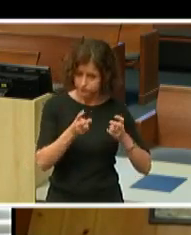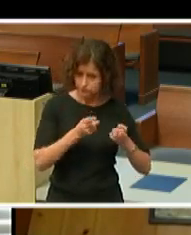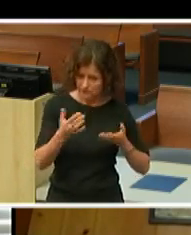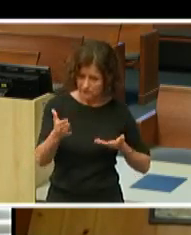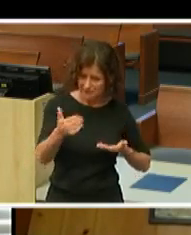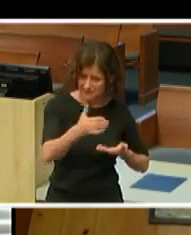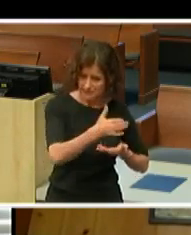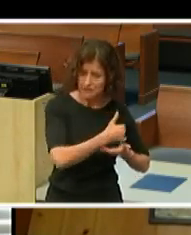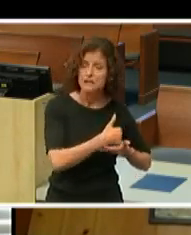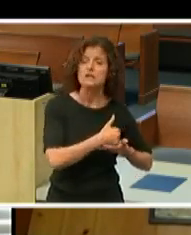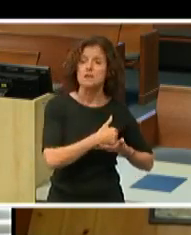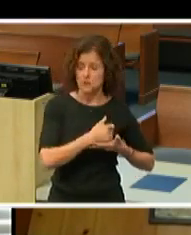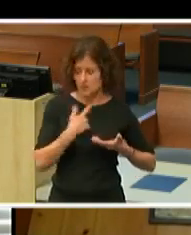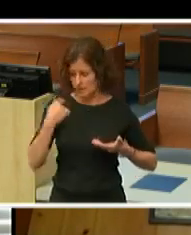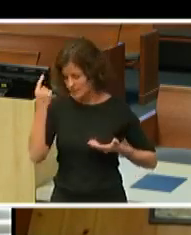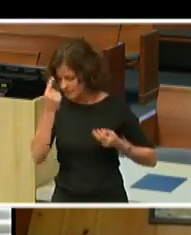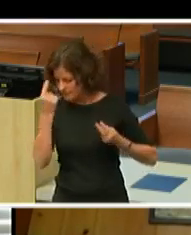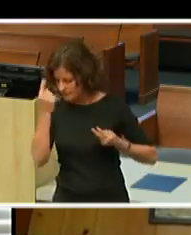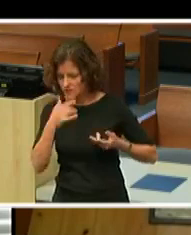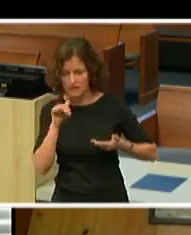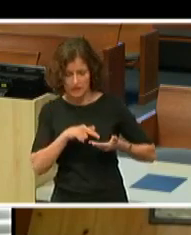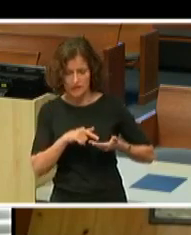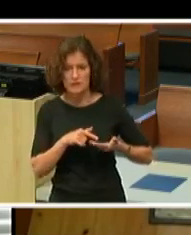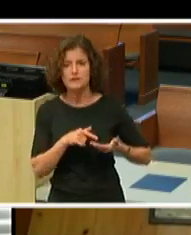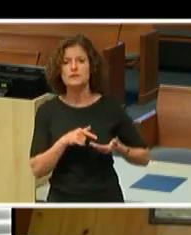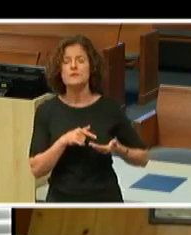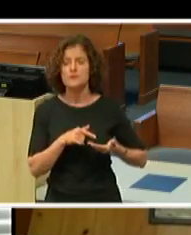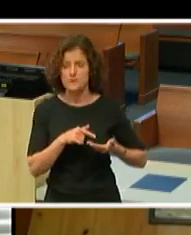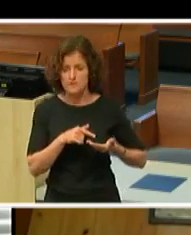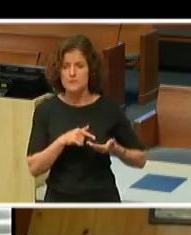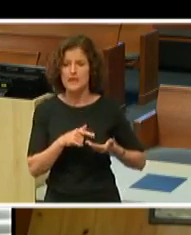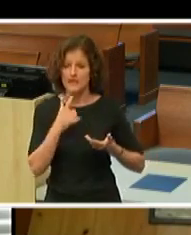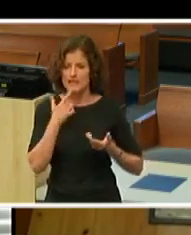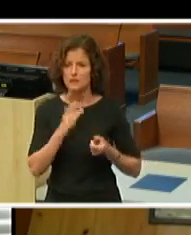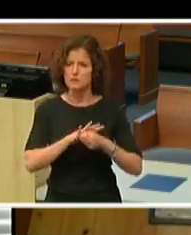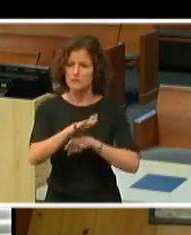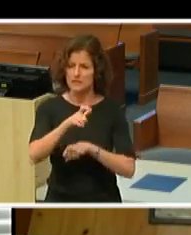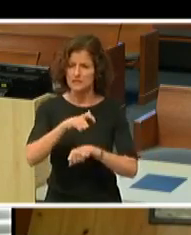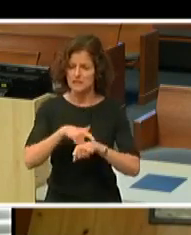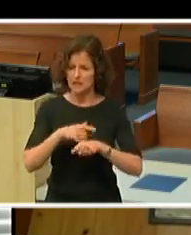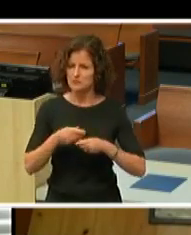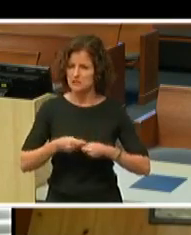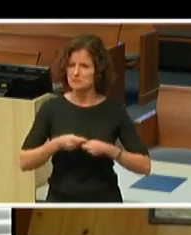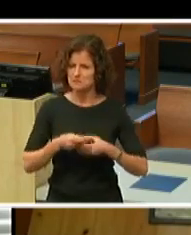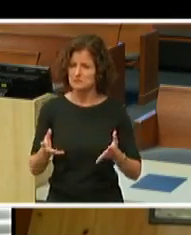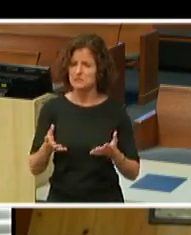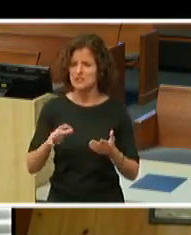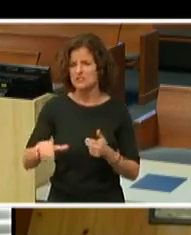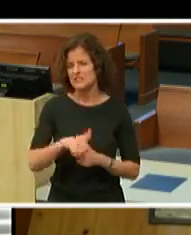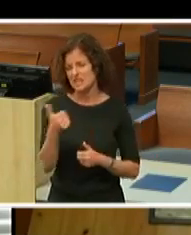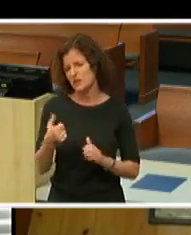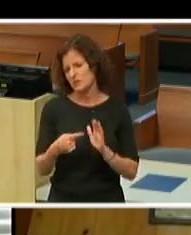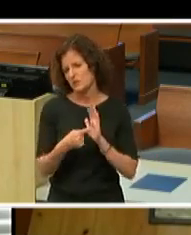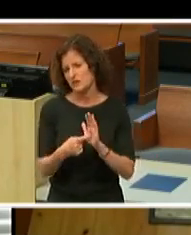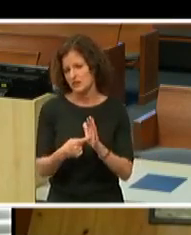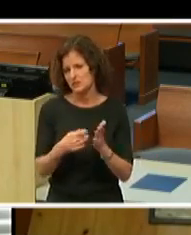us a time to then consider it as the things come up. And I think it is just another model.